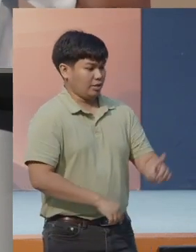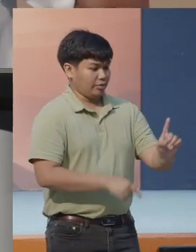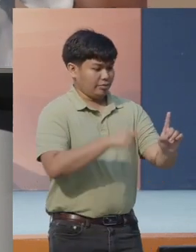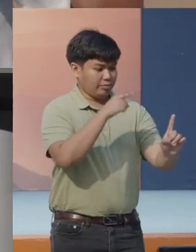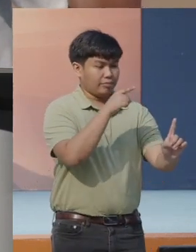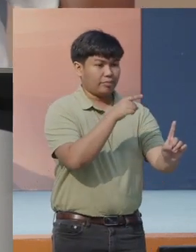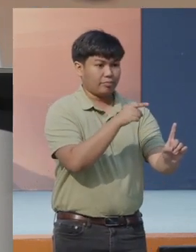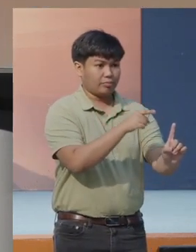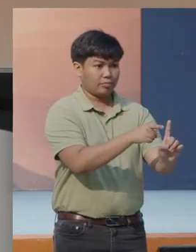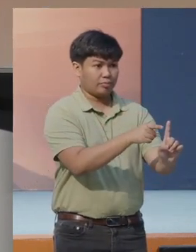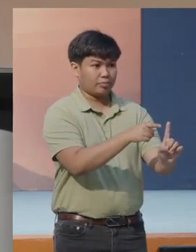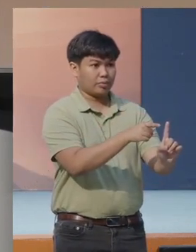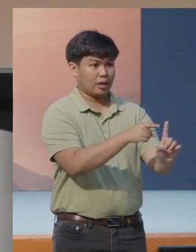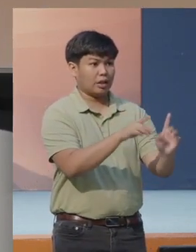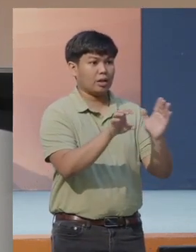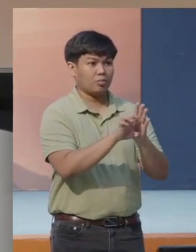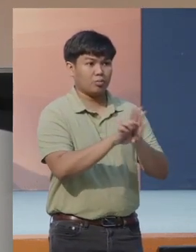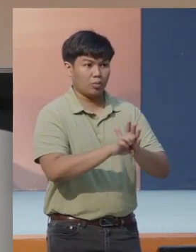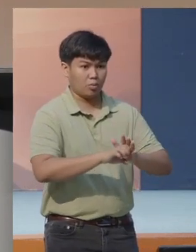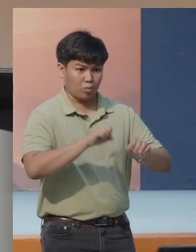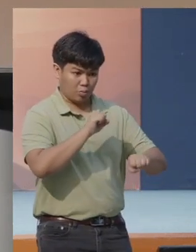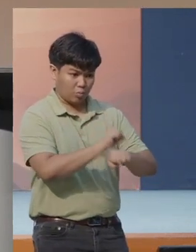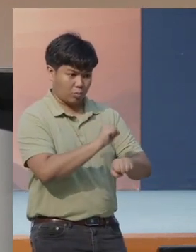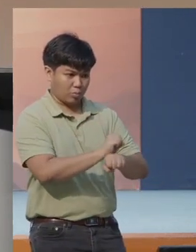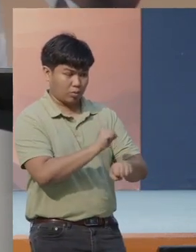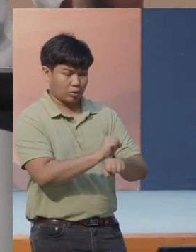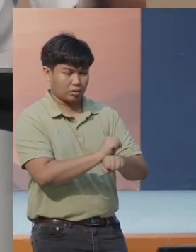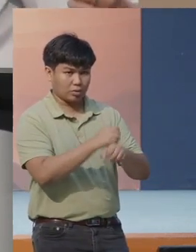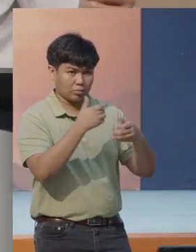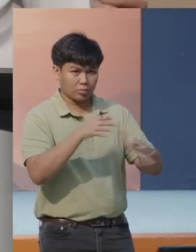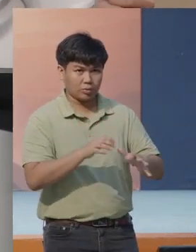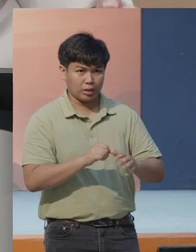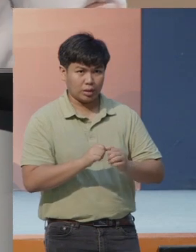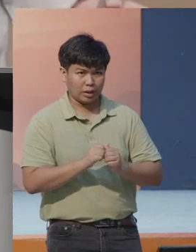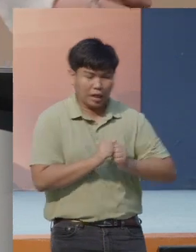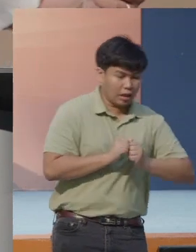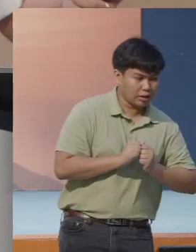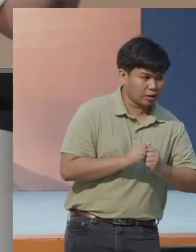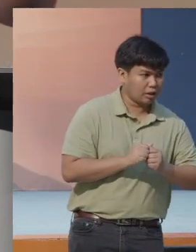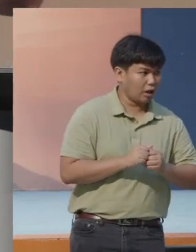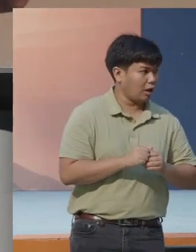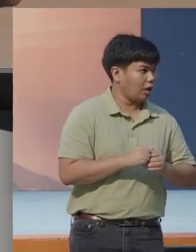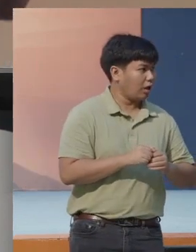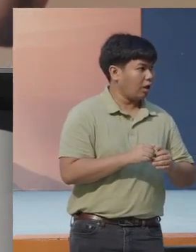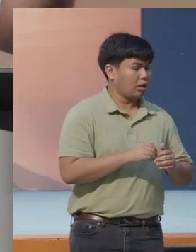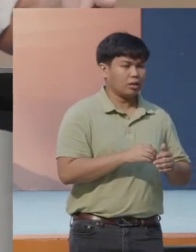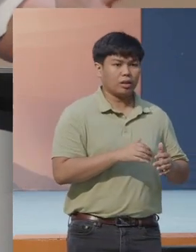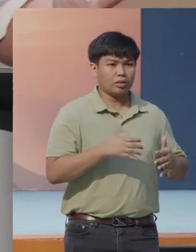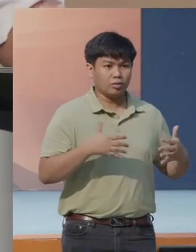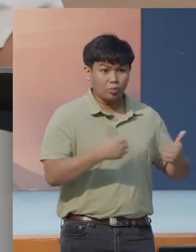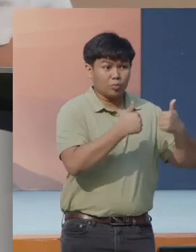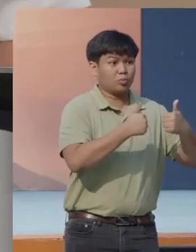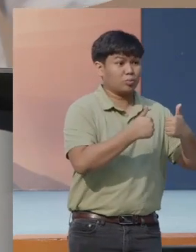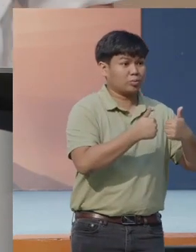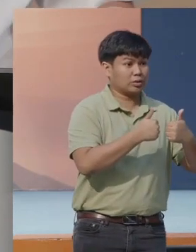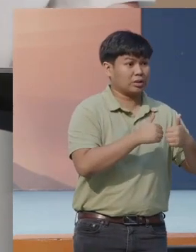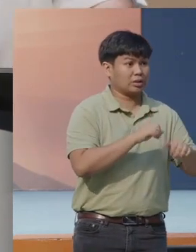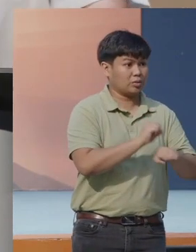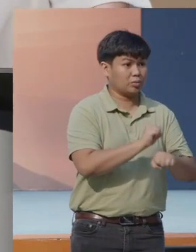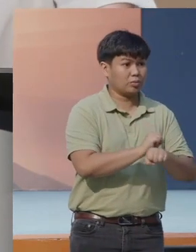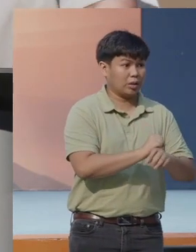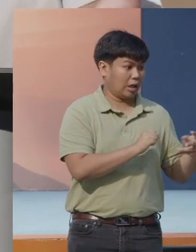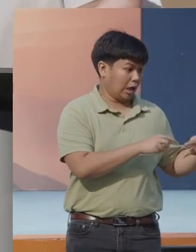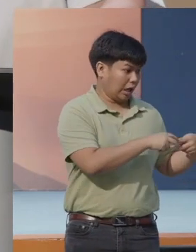he pushed him suddenly, without enmity, or hurled anything on him without lying in wait, or